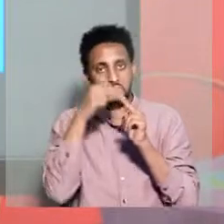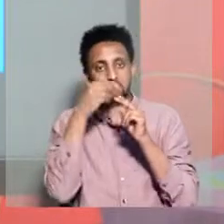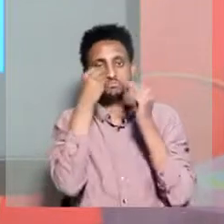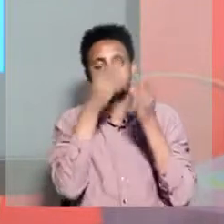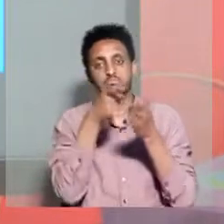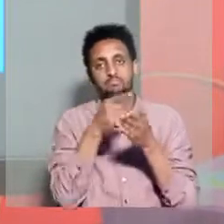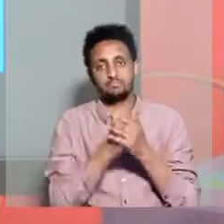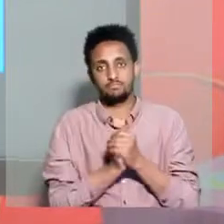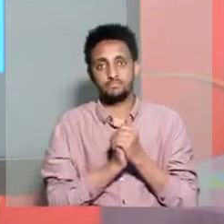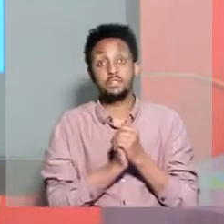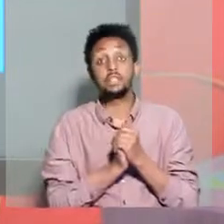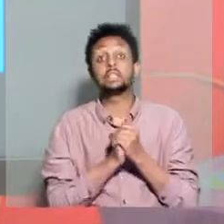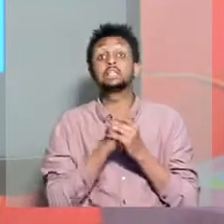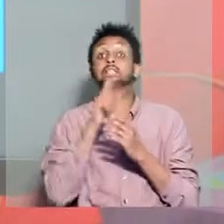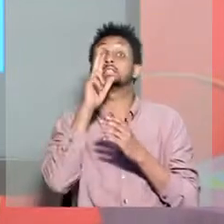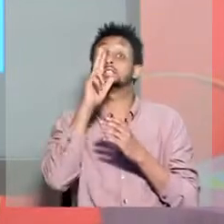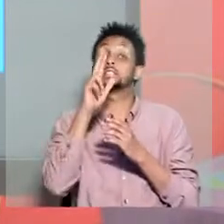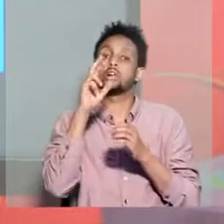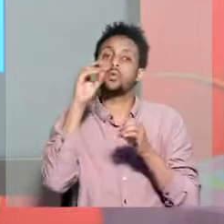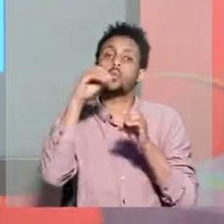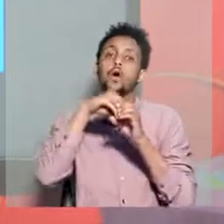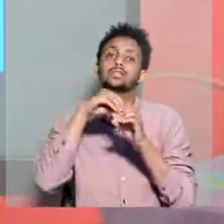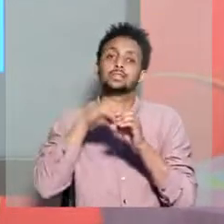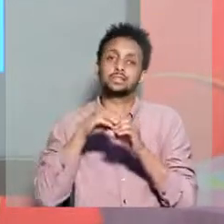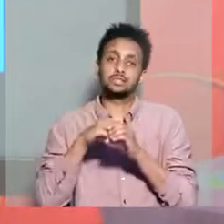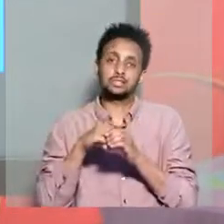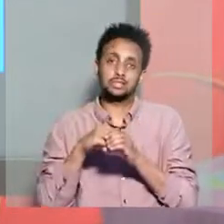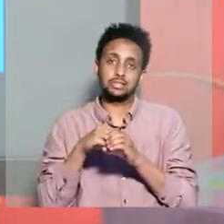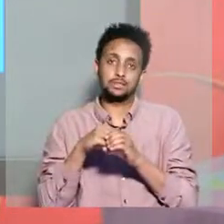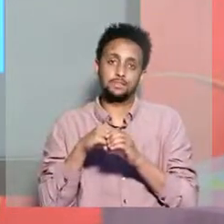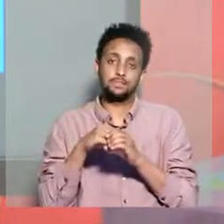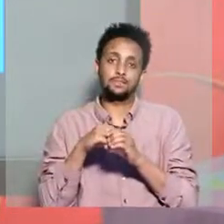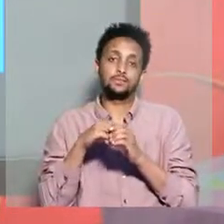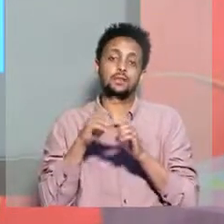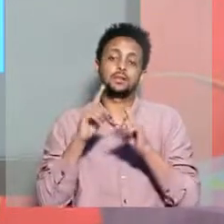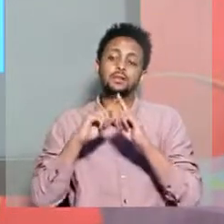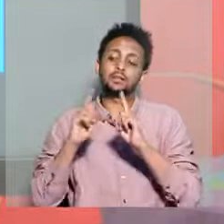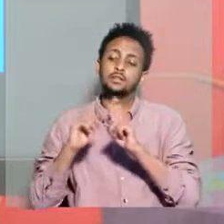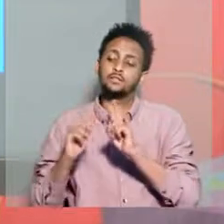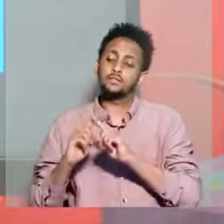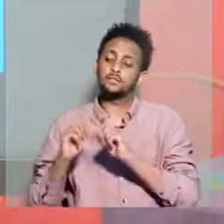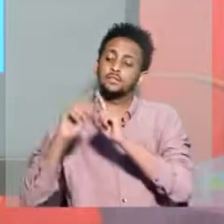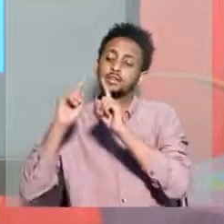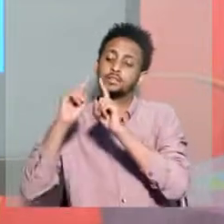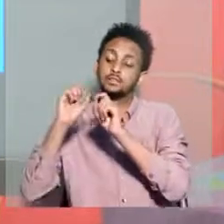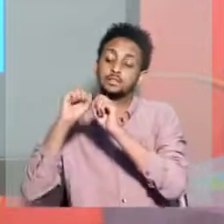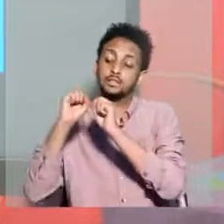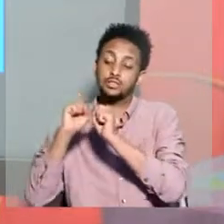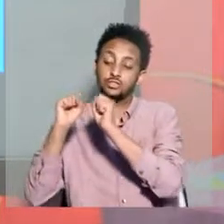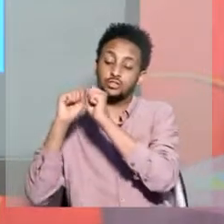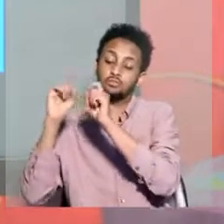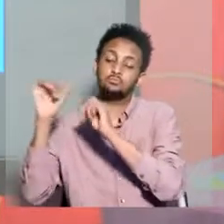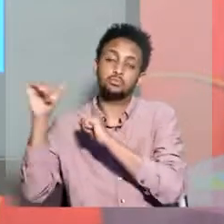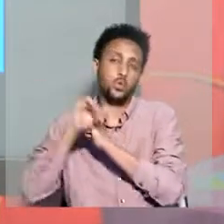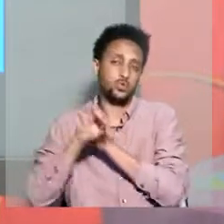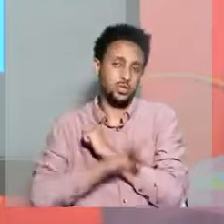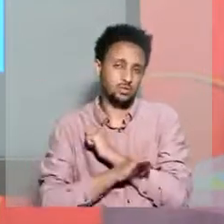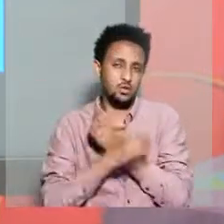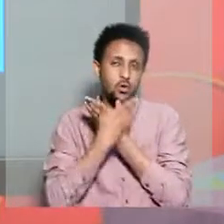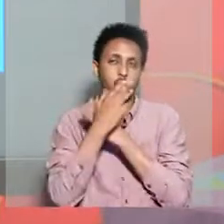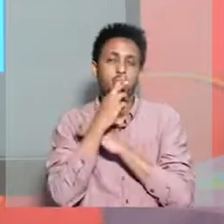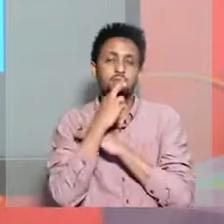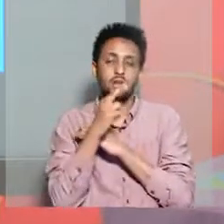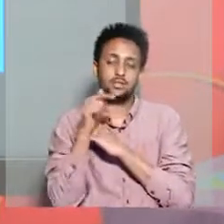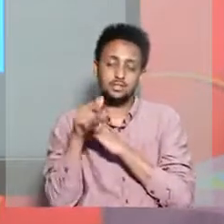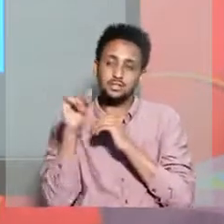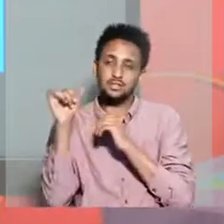that the three quantities on different sections remains constant. What are those